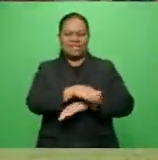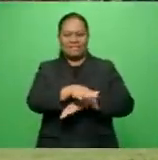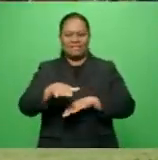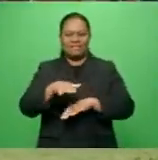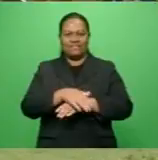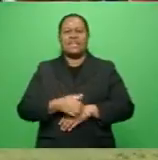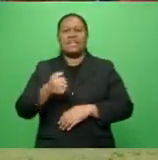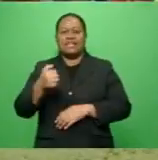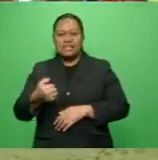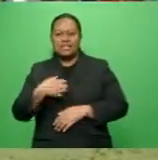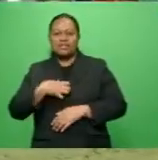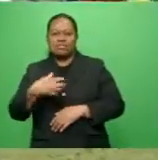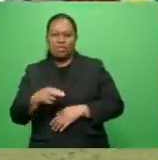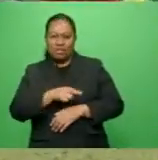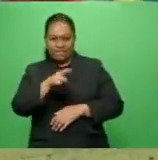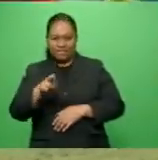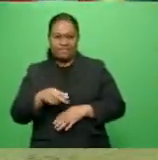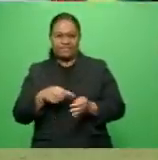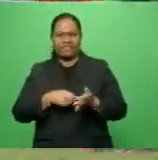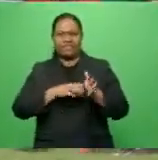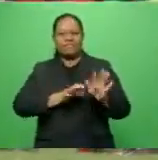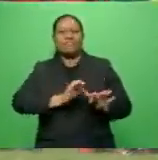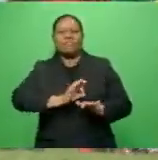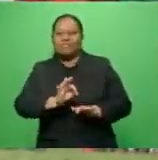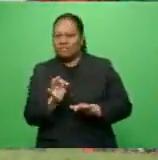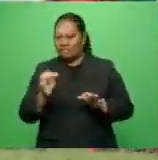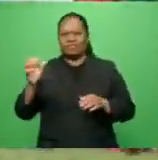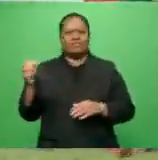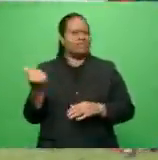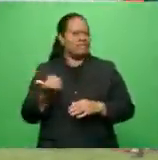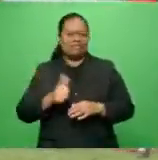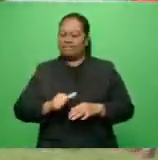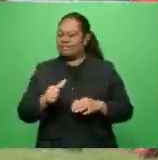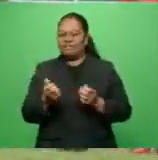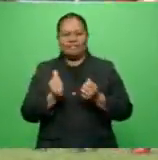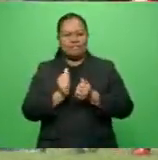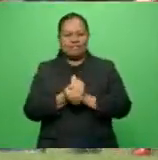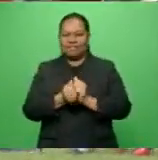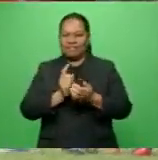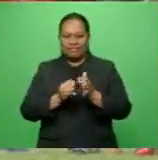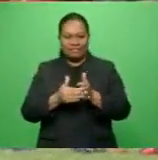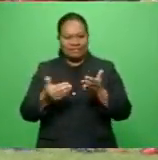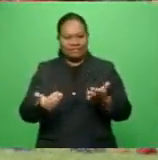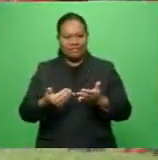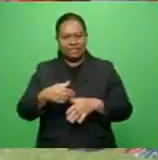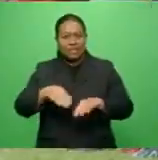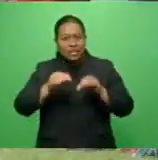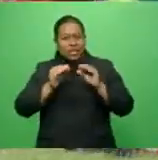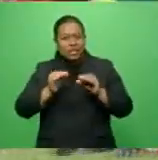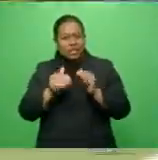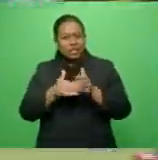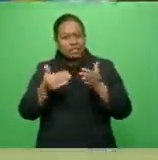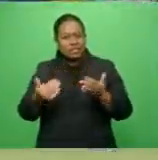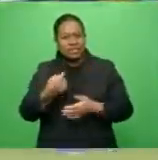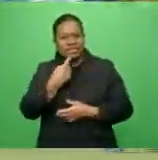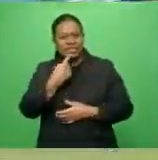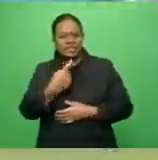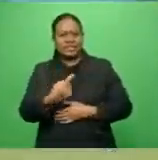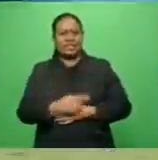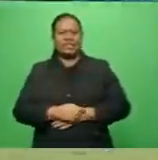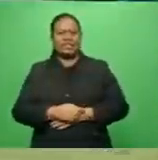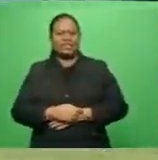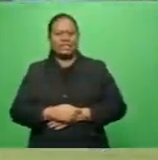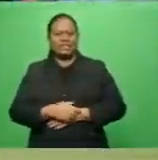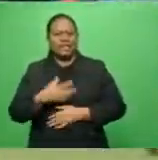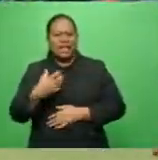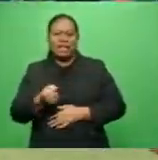6 more rounds remain and Tailevu has not won any games on their home ground this season. Head coach Samisoni Mbaiketonga says they need to